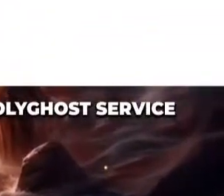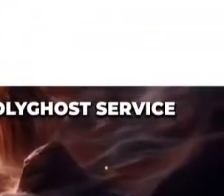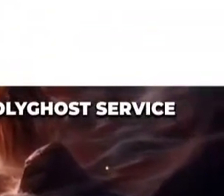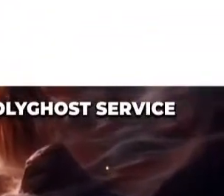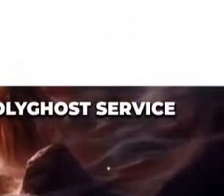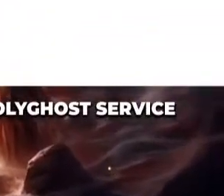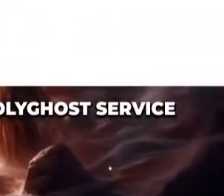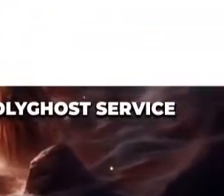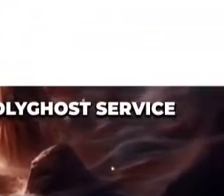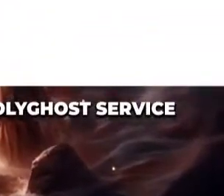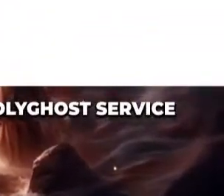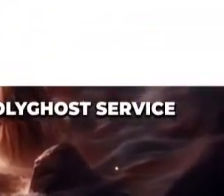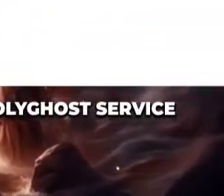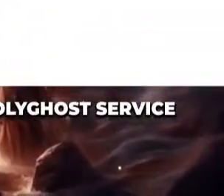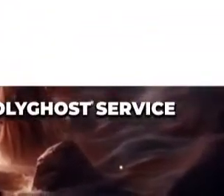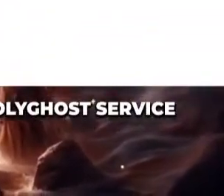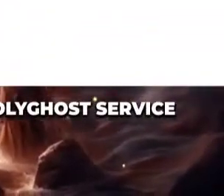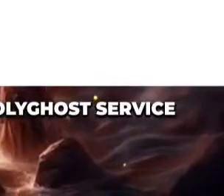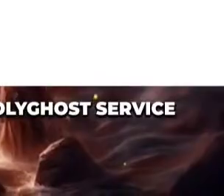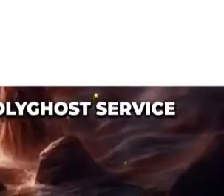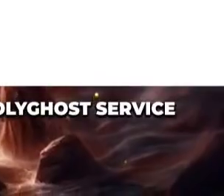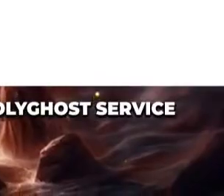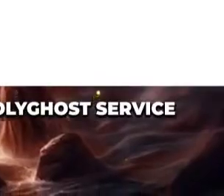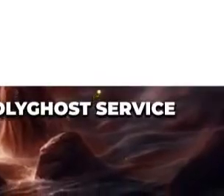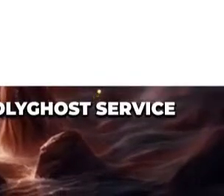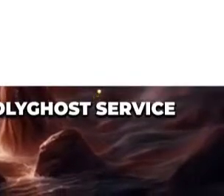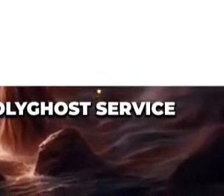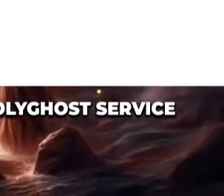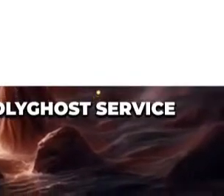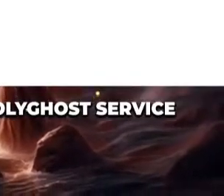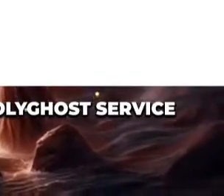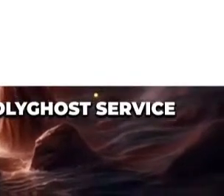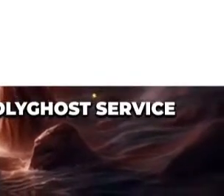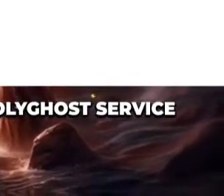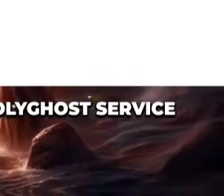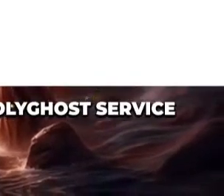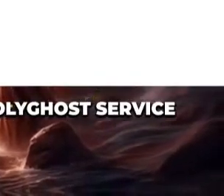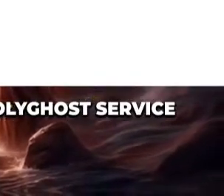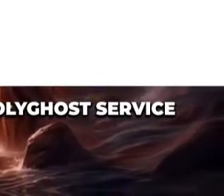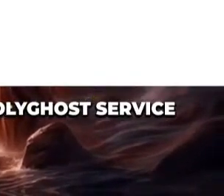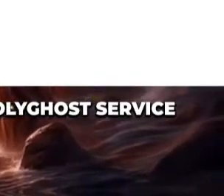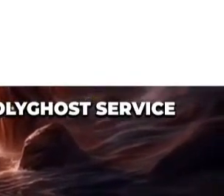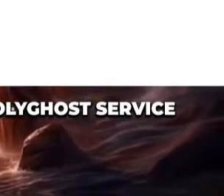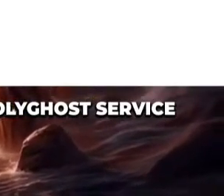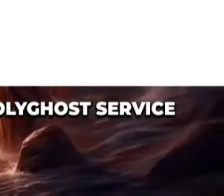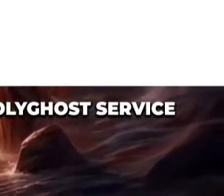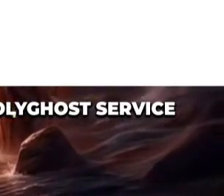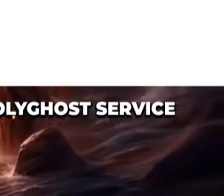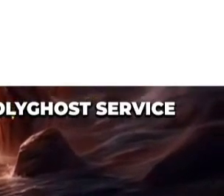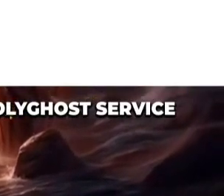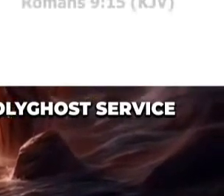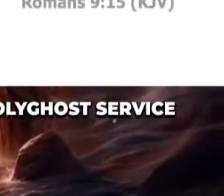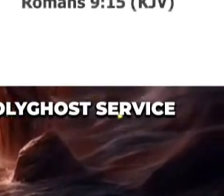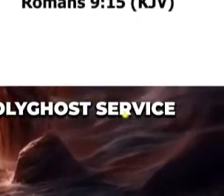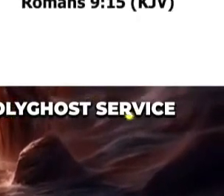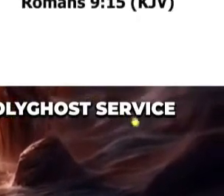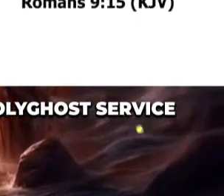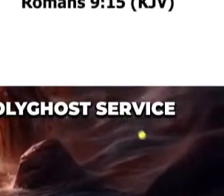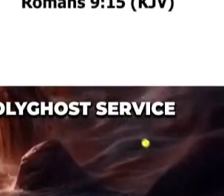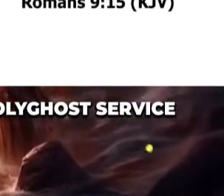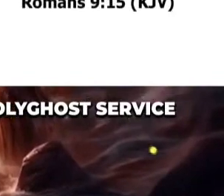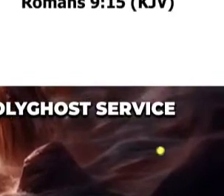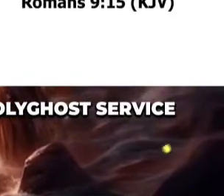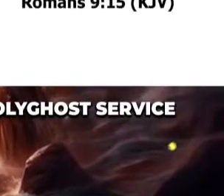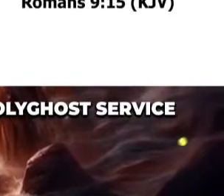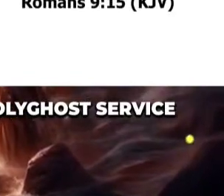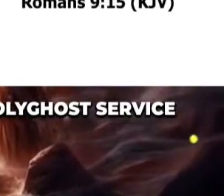He said in Romans chapter 9, verse 15. Romans 9, verse 15. He said, I will show mercy unto whom I will show mercy.